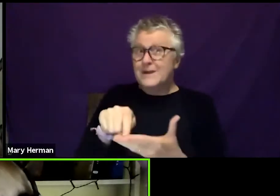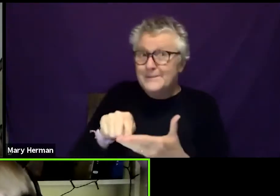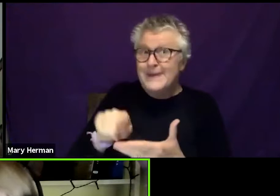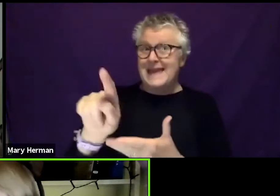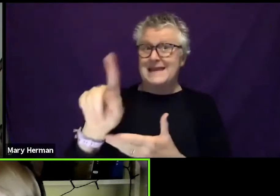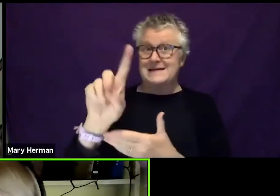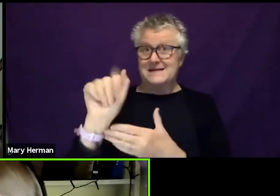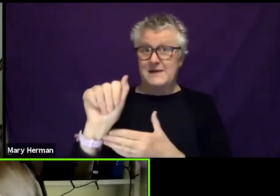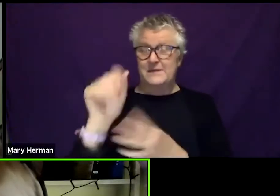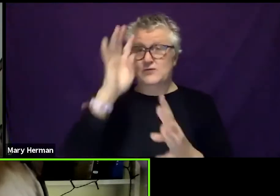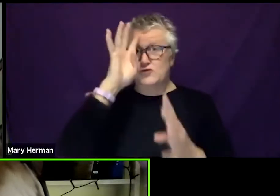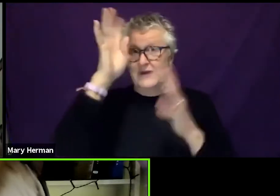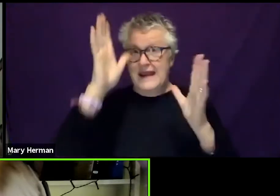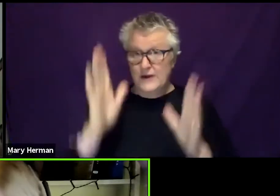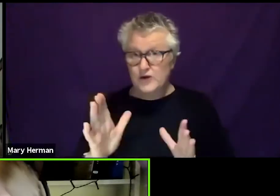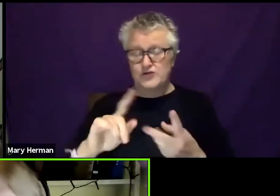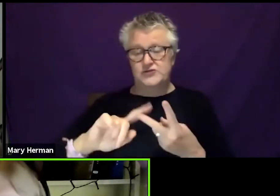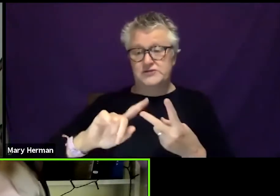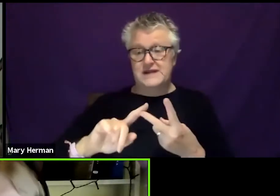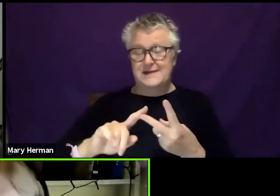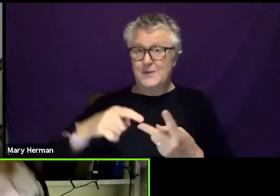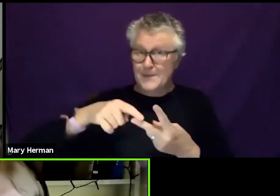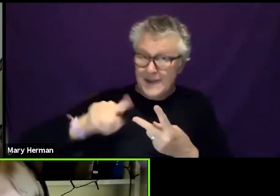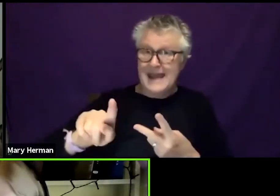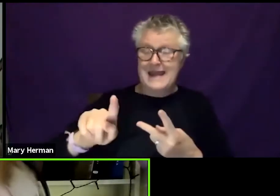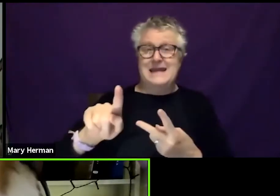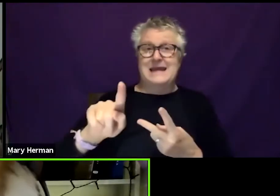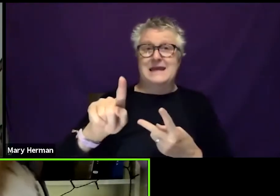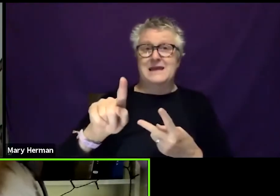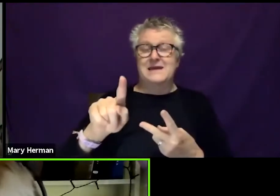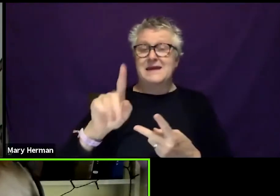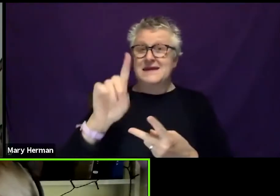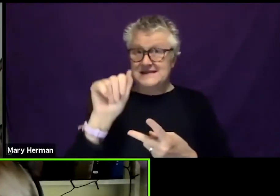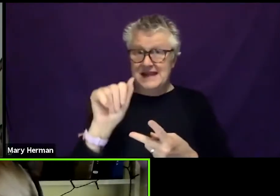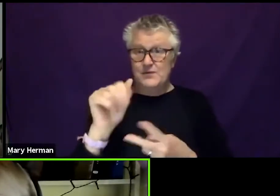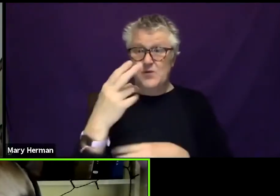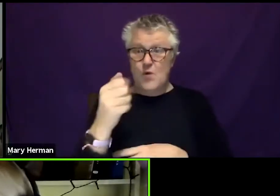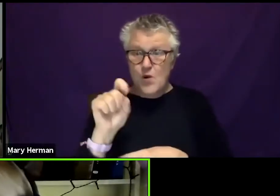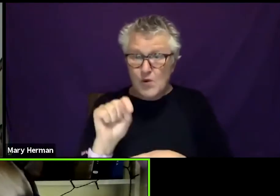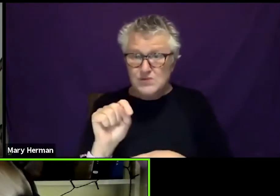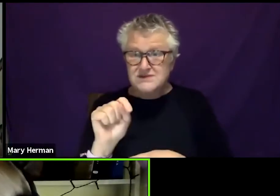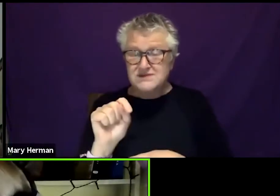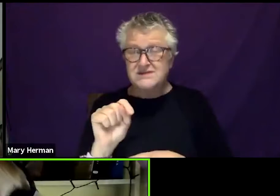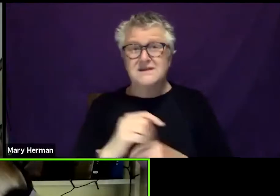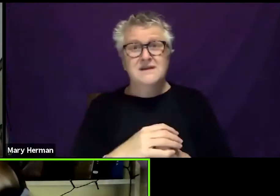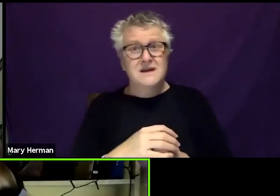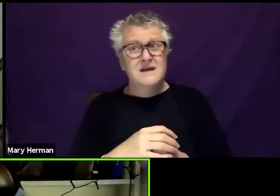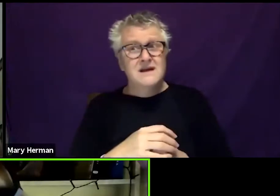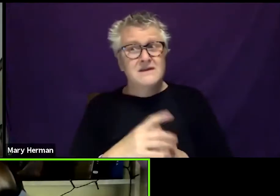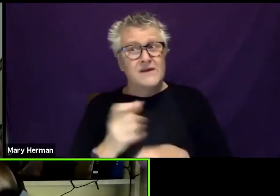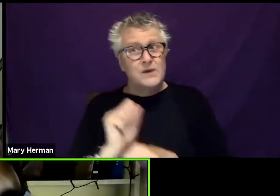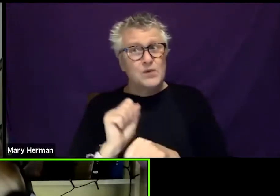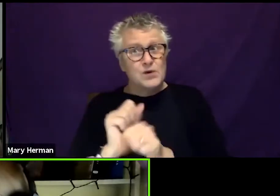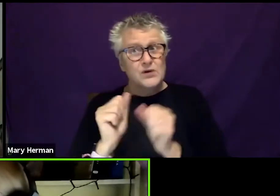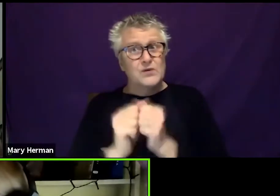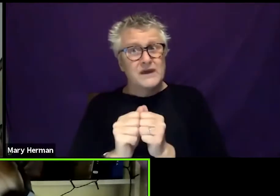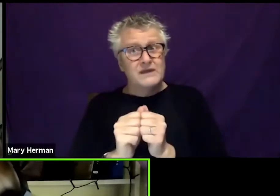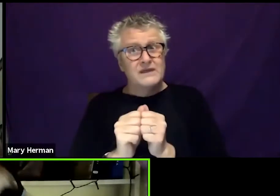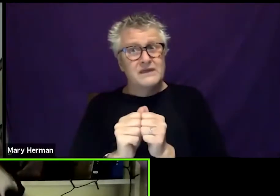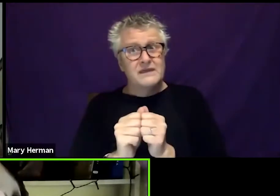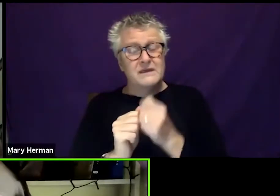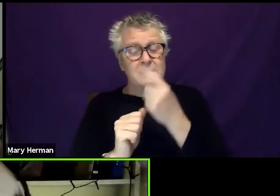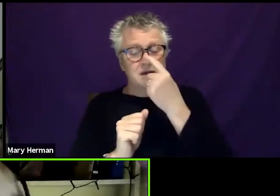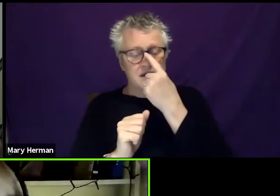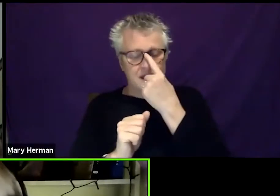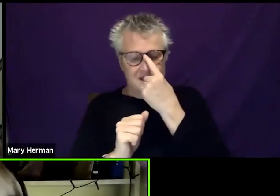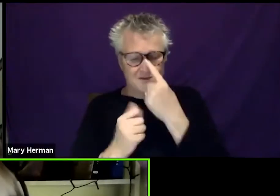pay disabled hosts for their time. We have access professionals that we work with. And we've kind